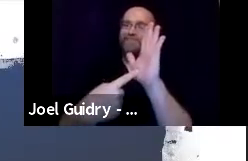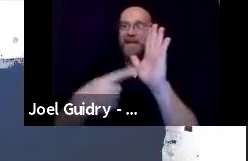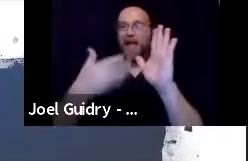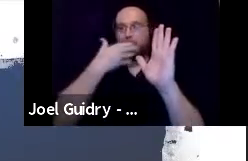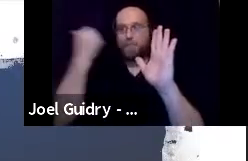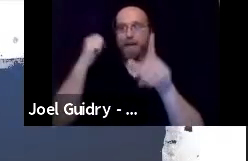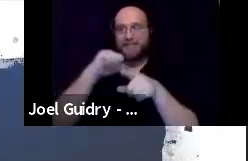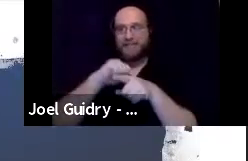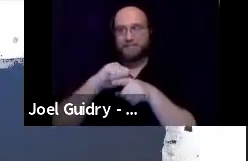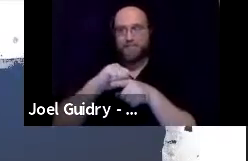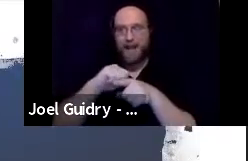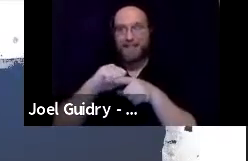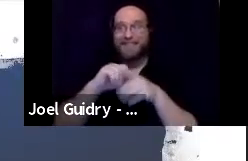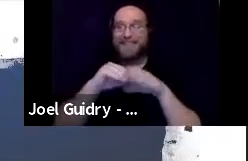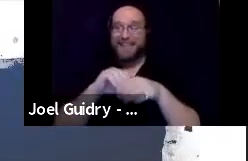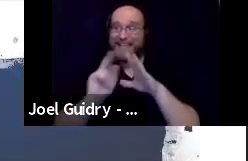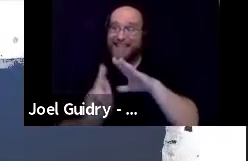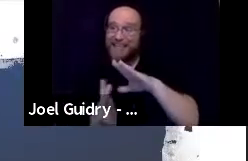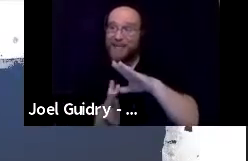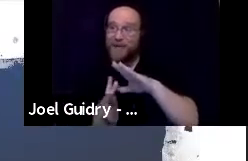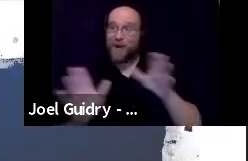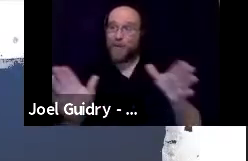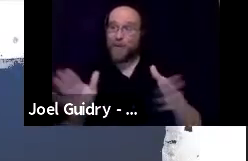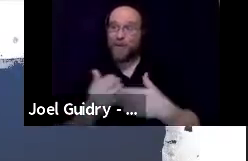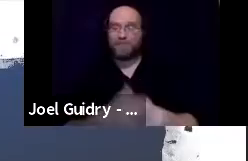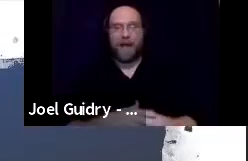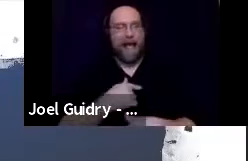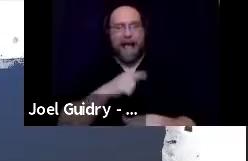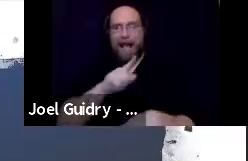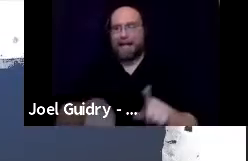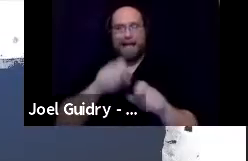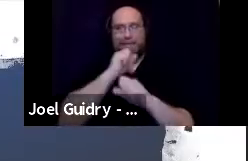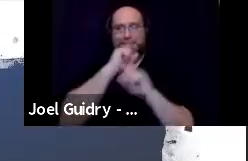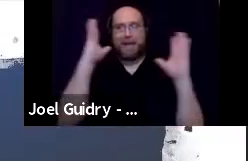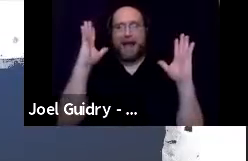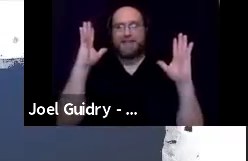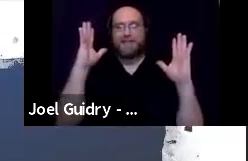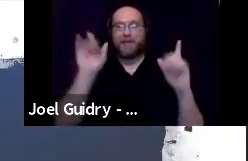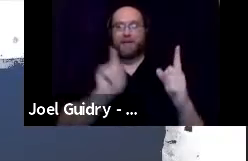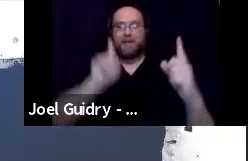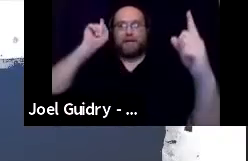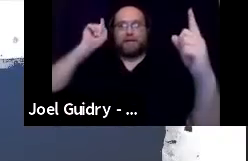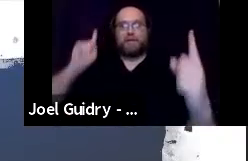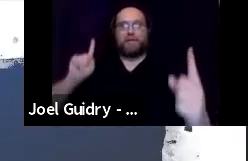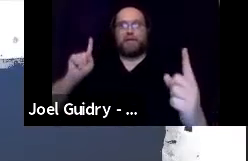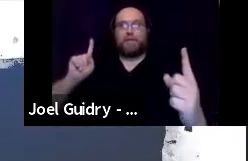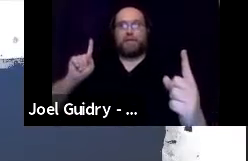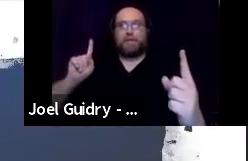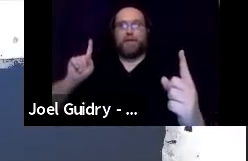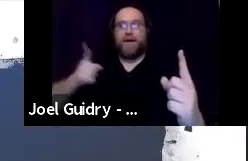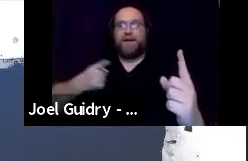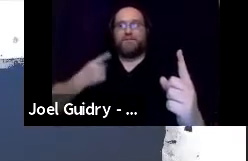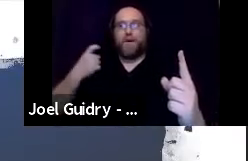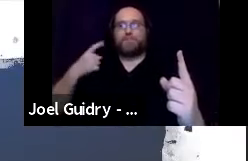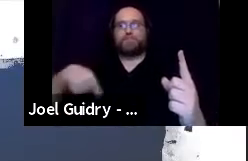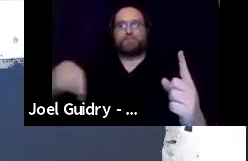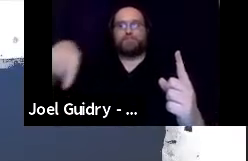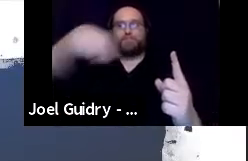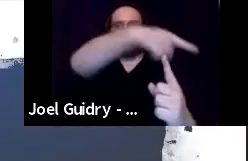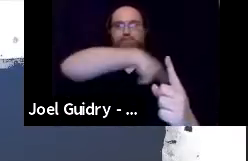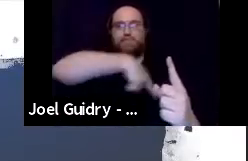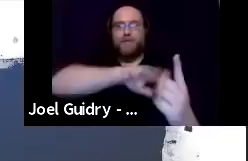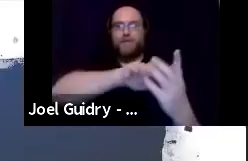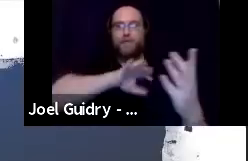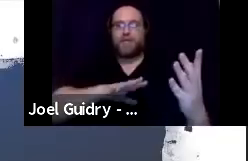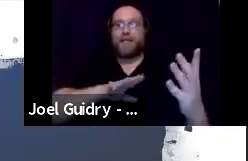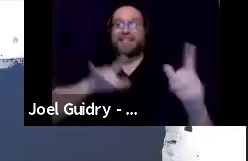practice. In a kindergarten room, I can't quite imagine standing 6 feet away from students on a